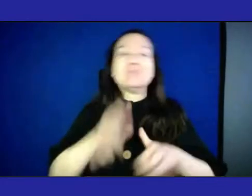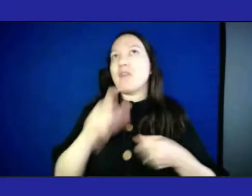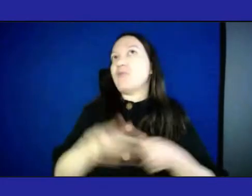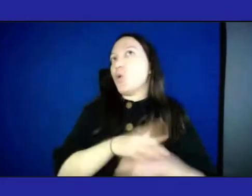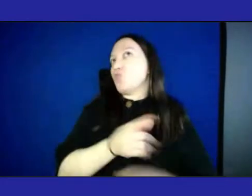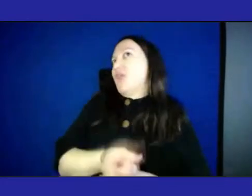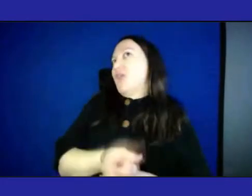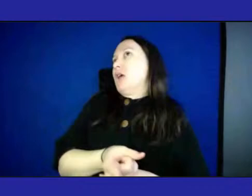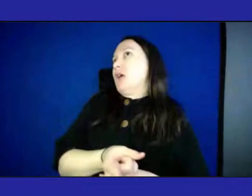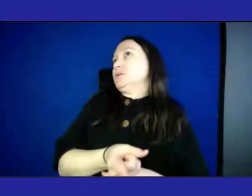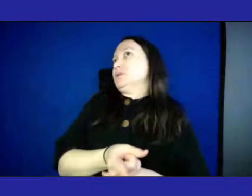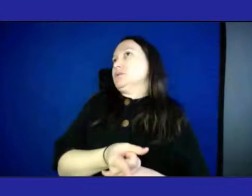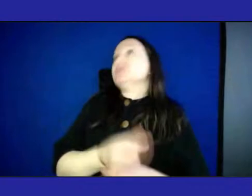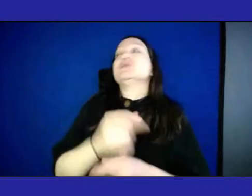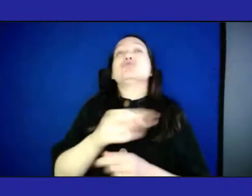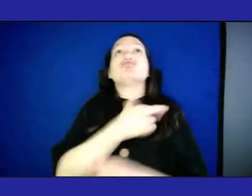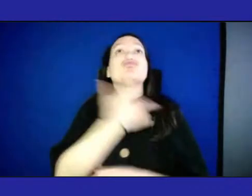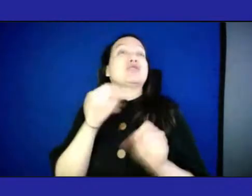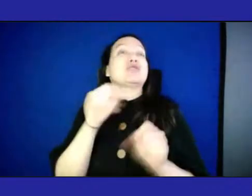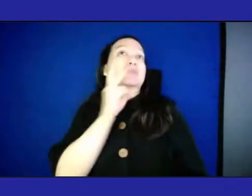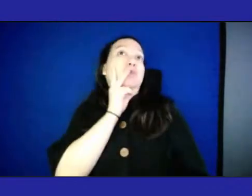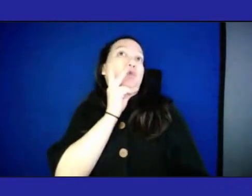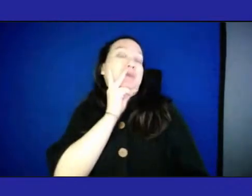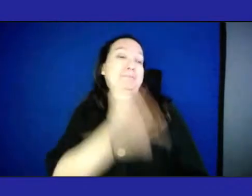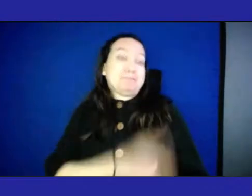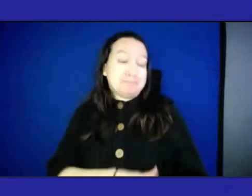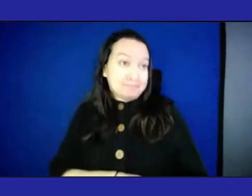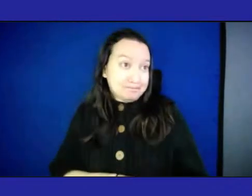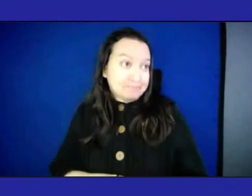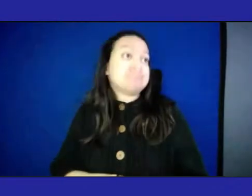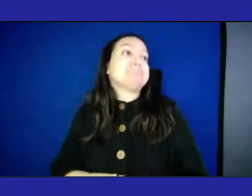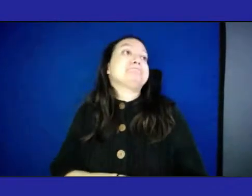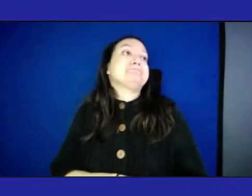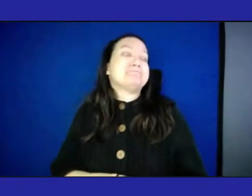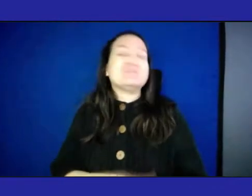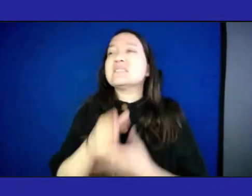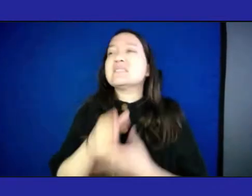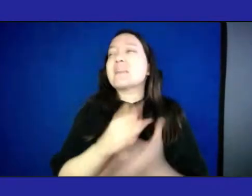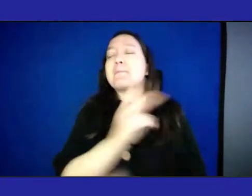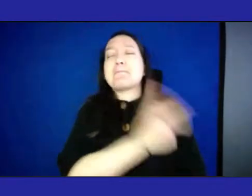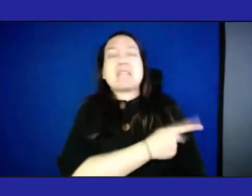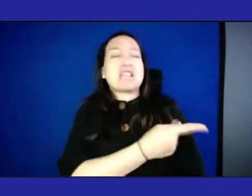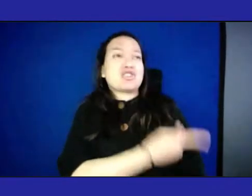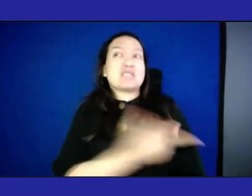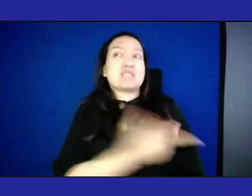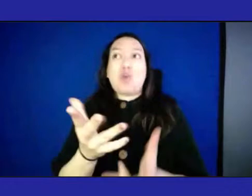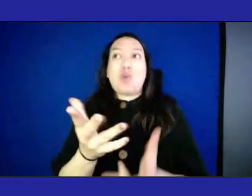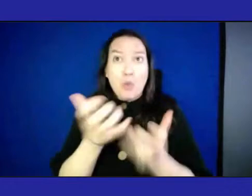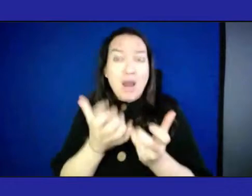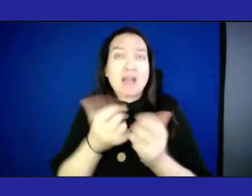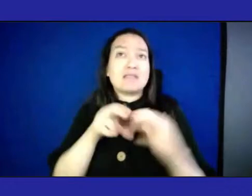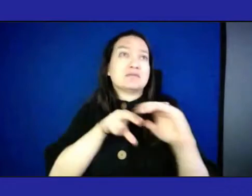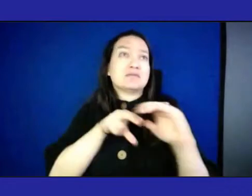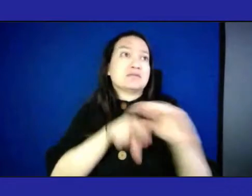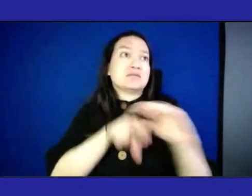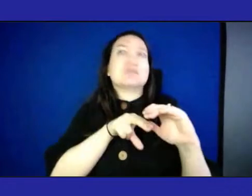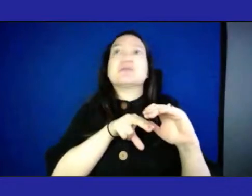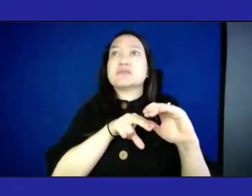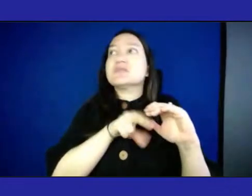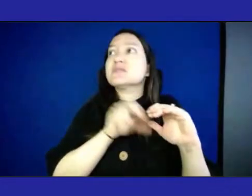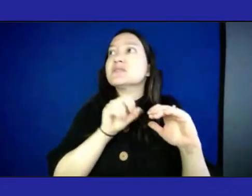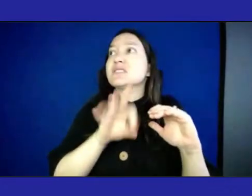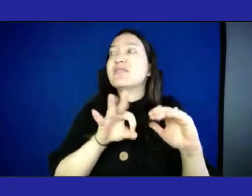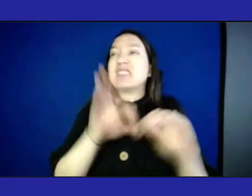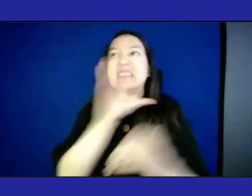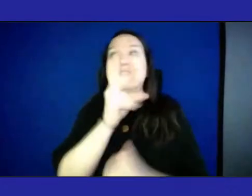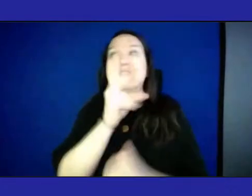the risk of smoking. Right. Yeah, but you do have some patients that want the CTs, right? They say, even if they never smoked at